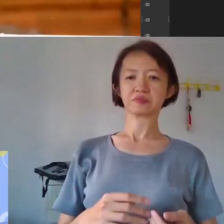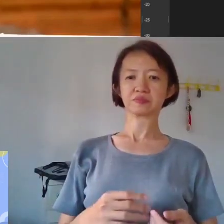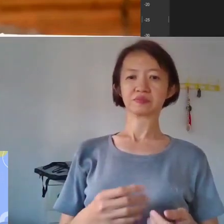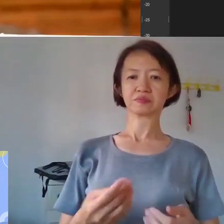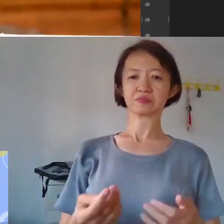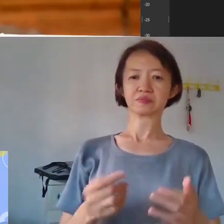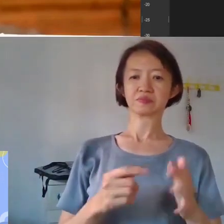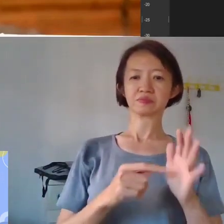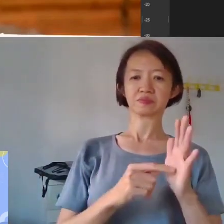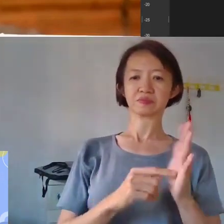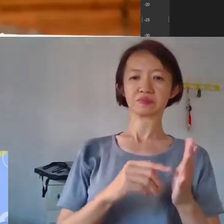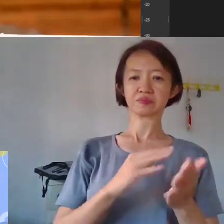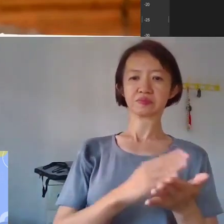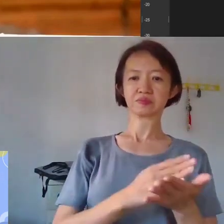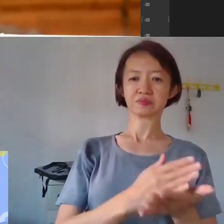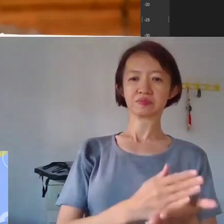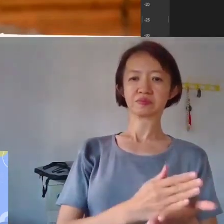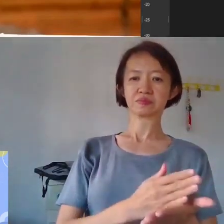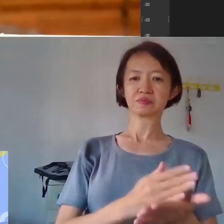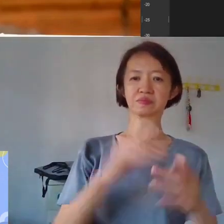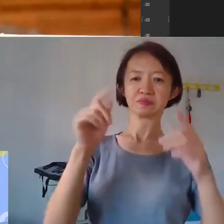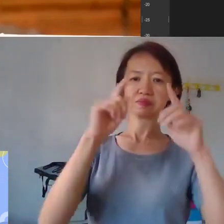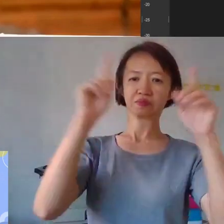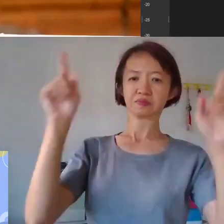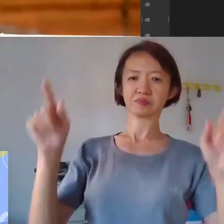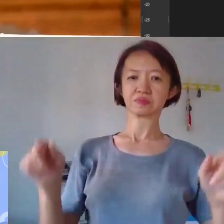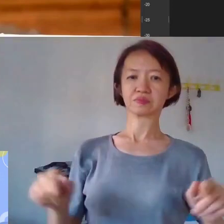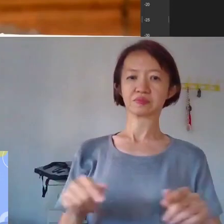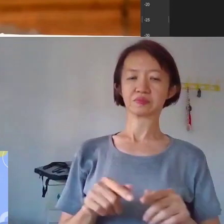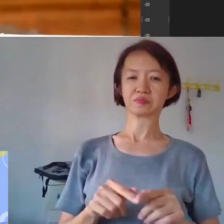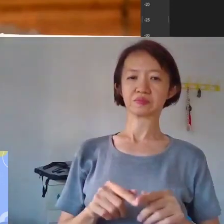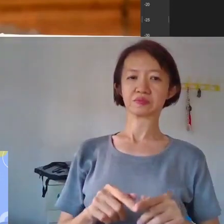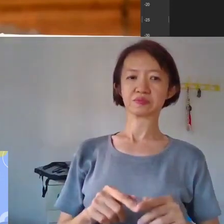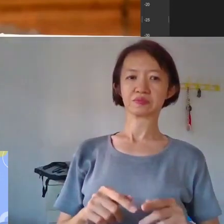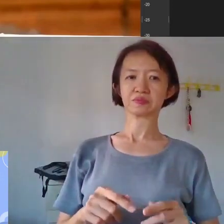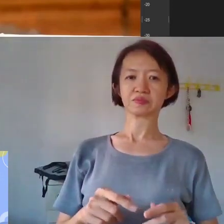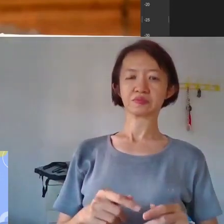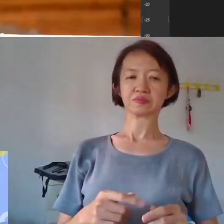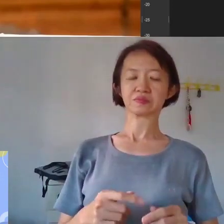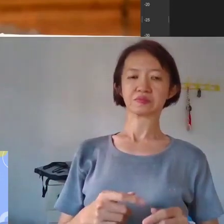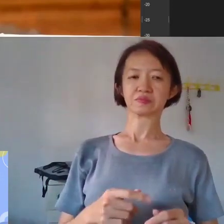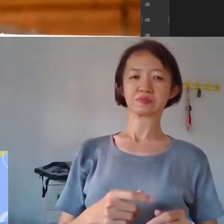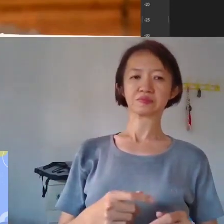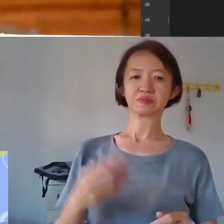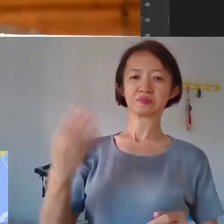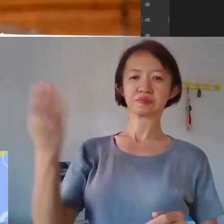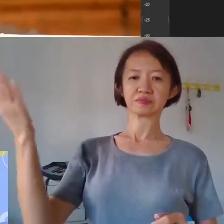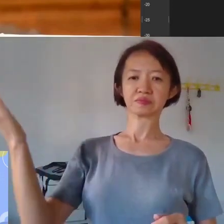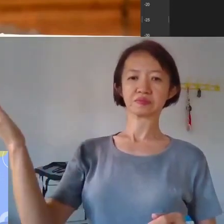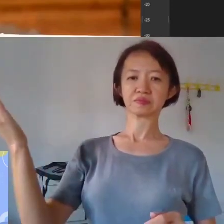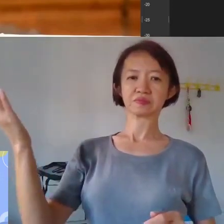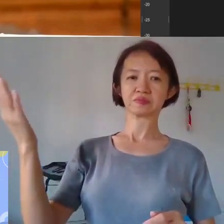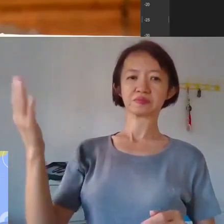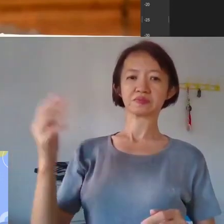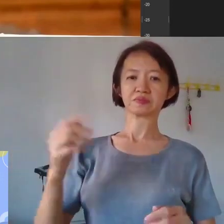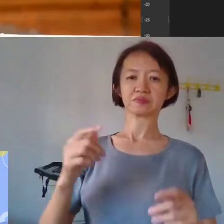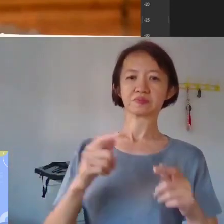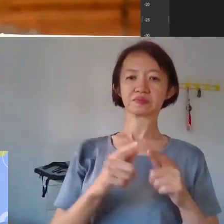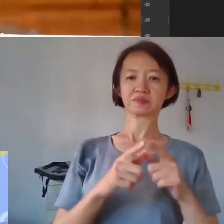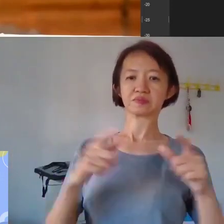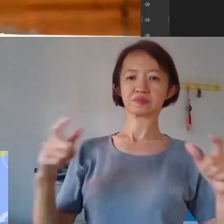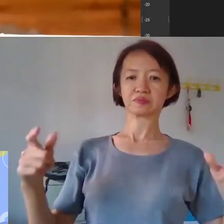but we want to move it up to the face, so just go to simple shape, and over here you can see horizontal and vertical,